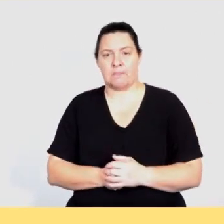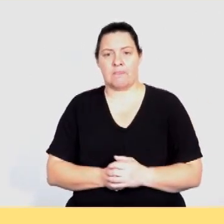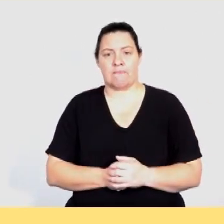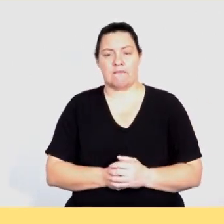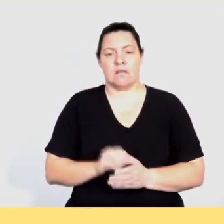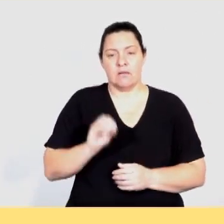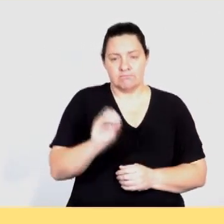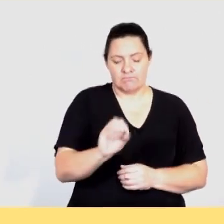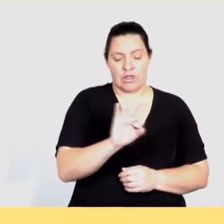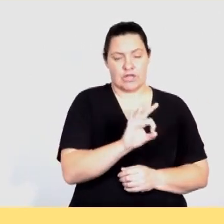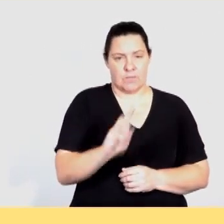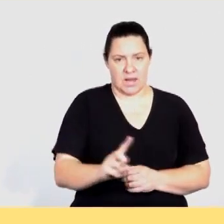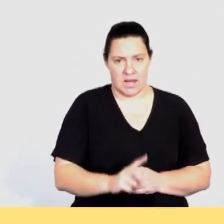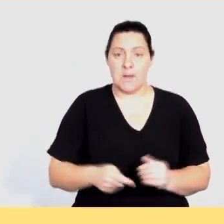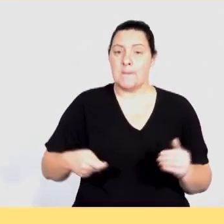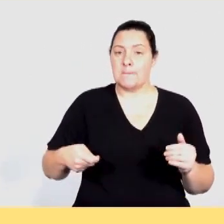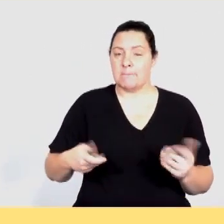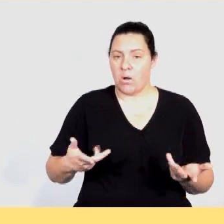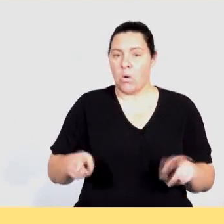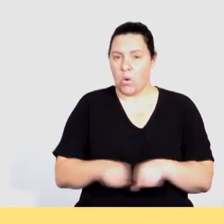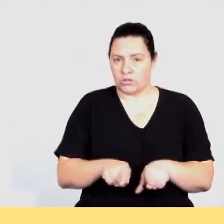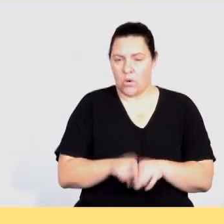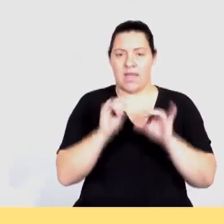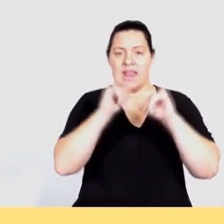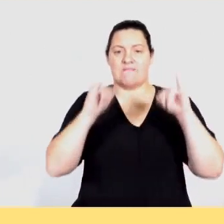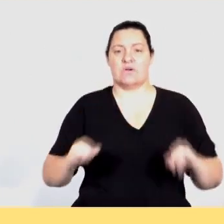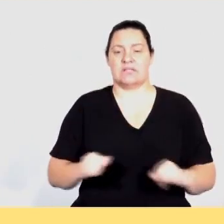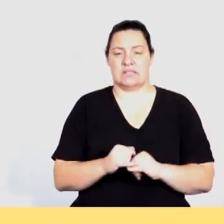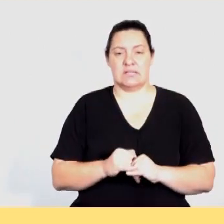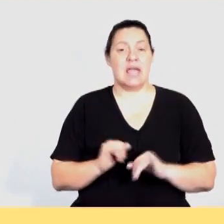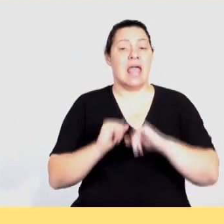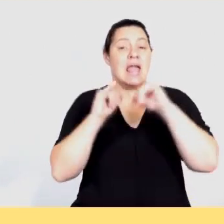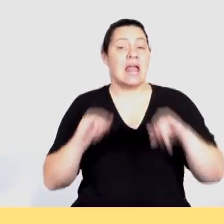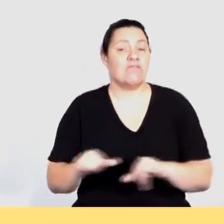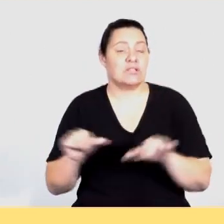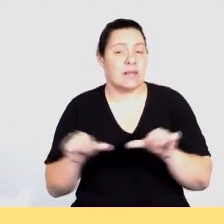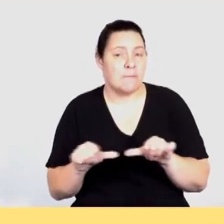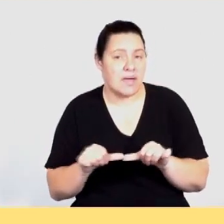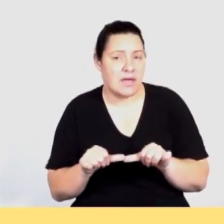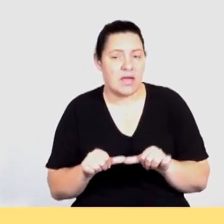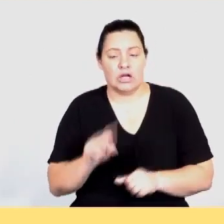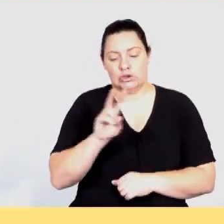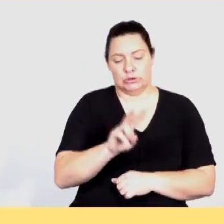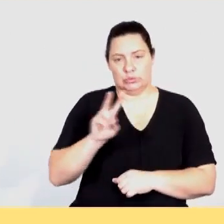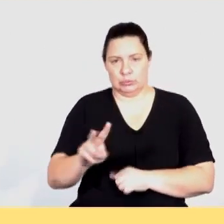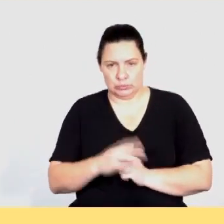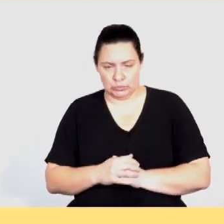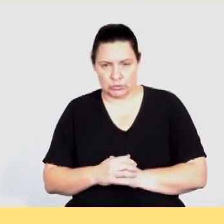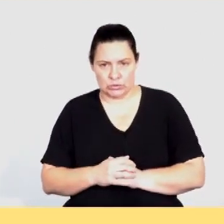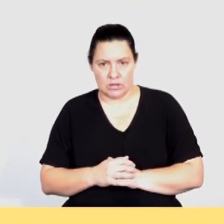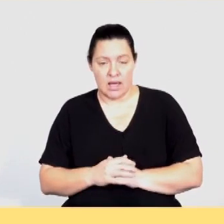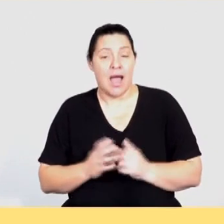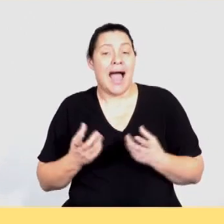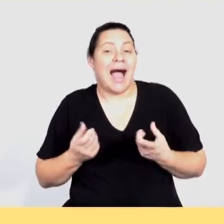JHB Traders, 31st. I also have an invoice. My invoice is number